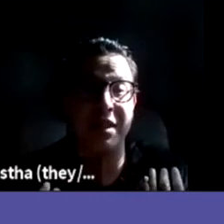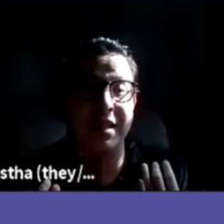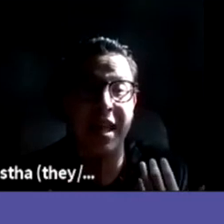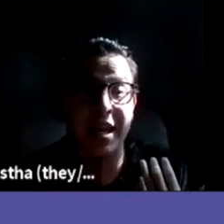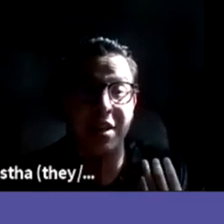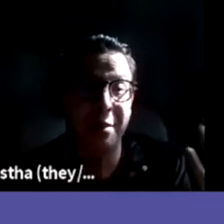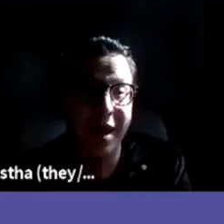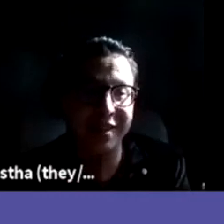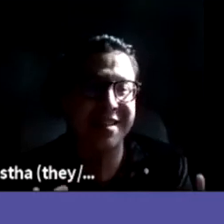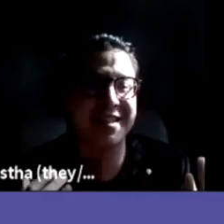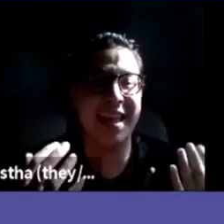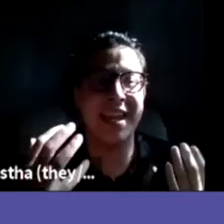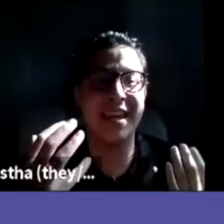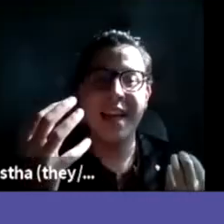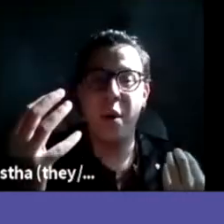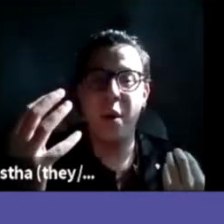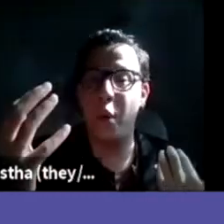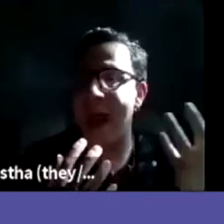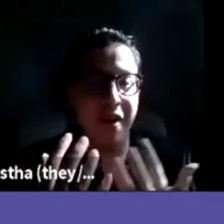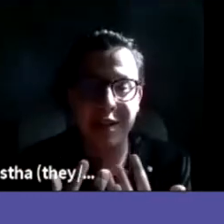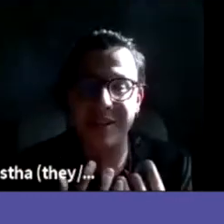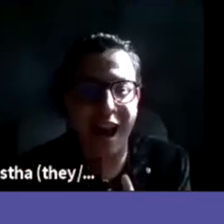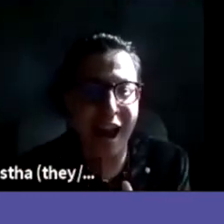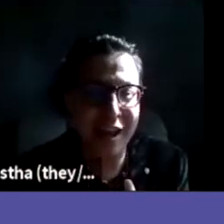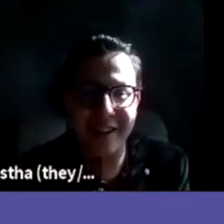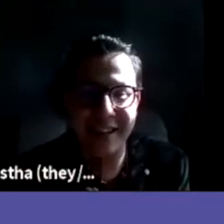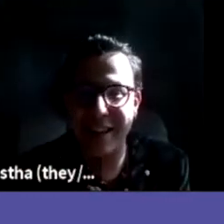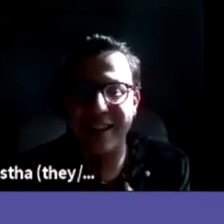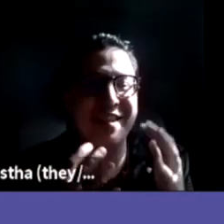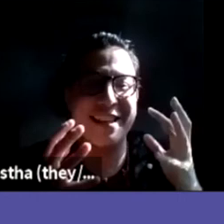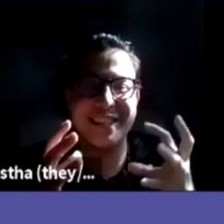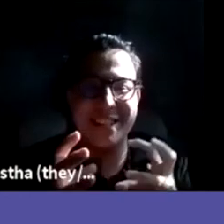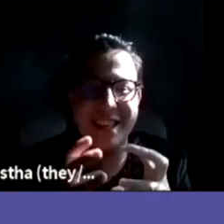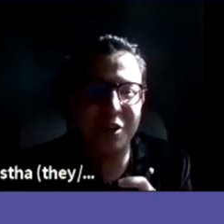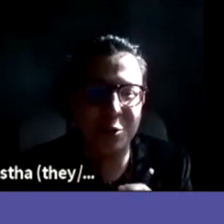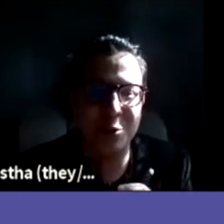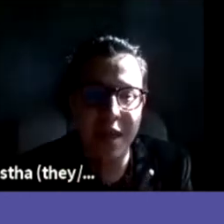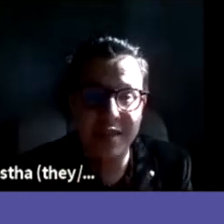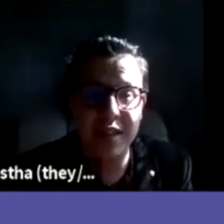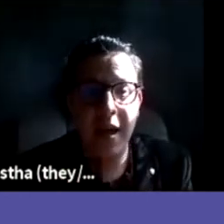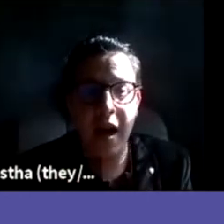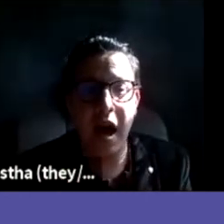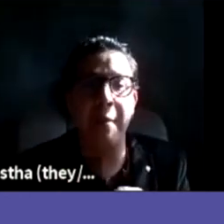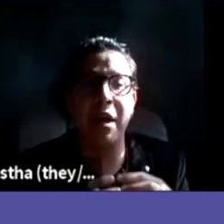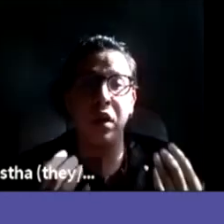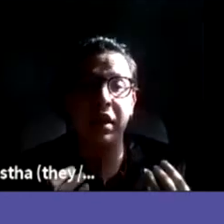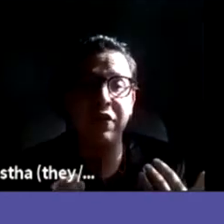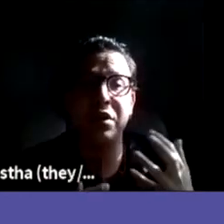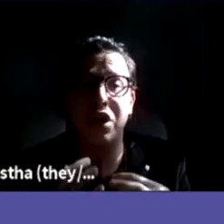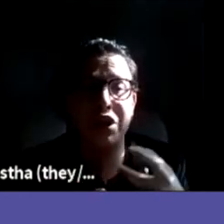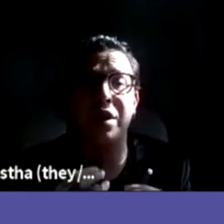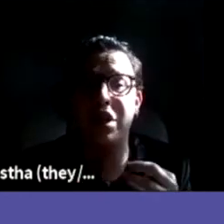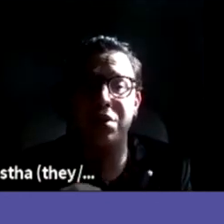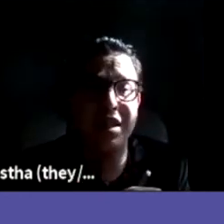awesome to engage with the panelists and have us in dialogue in this virtual space. And we'll give